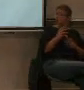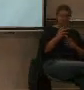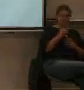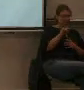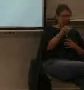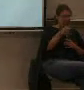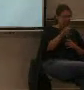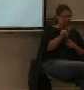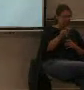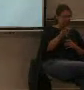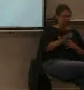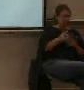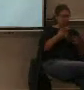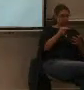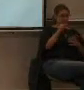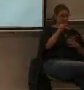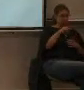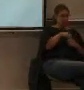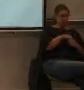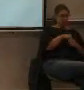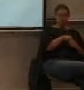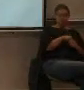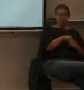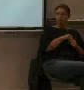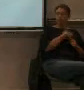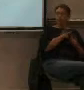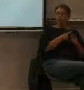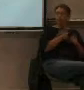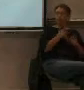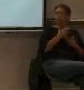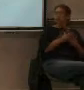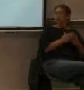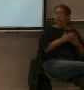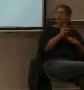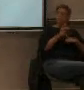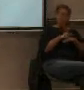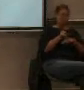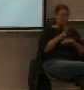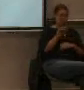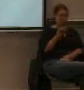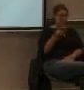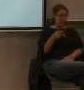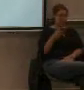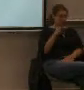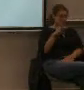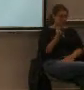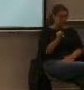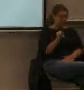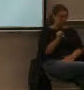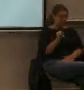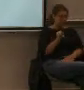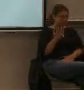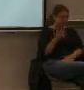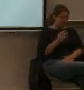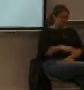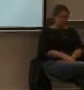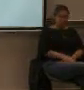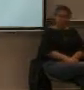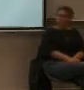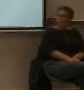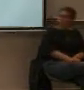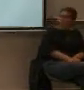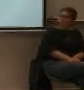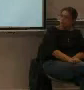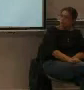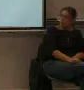in that area, lots of nutrient concentration. And then there's some stimulation of phosphorus by phosphorus as well.